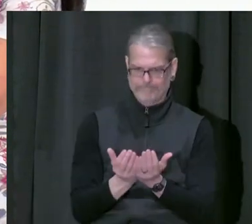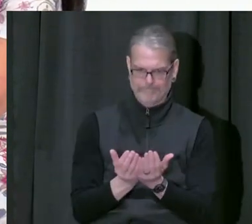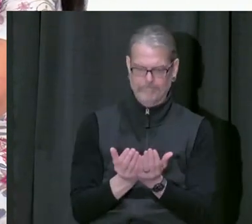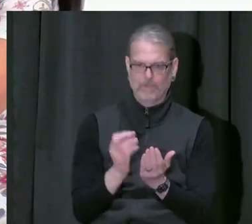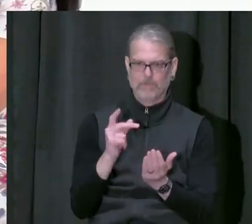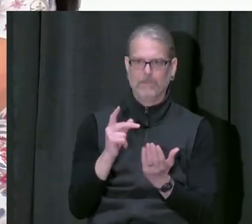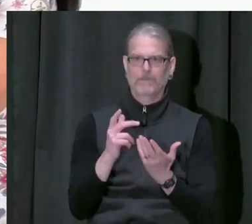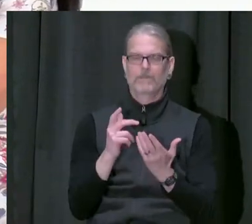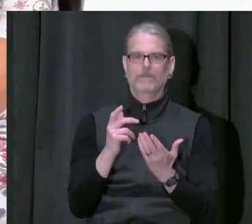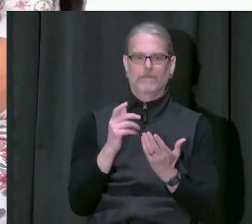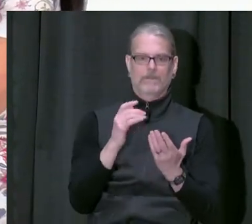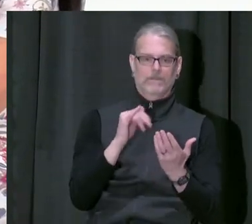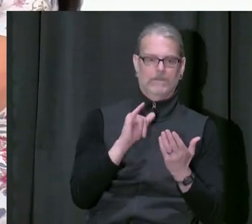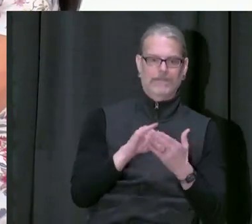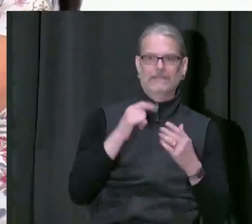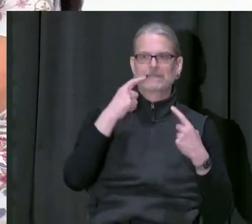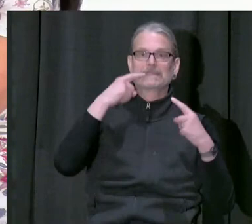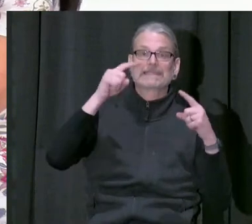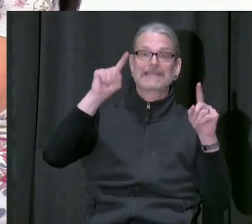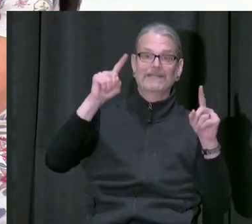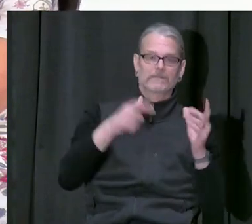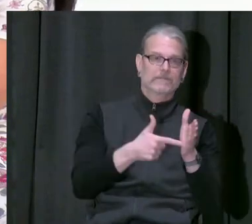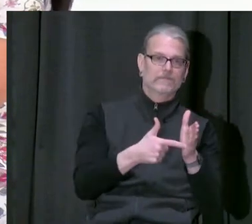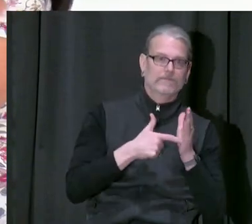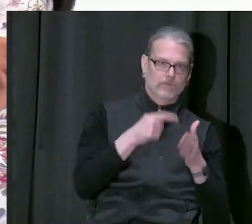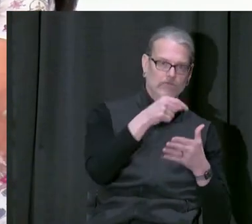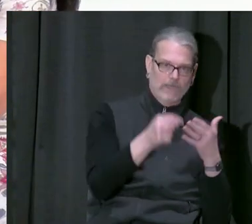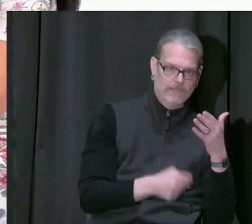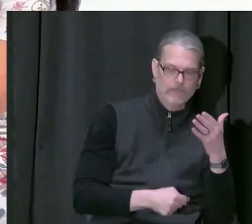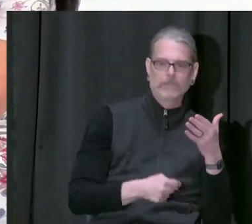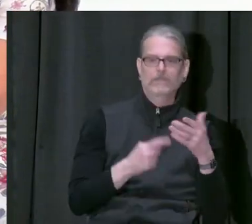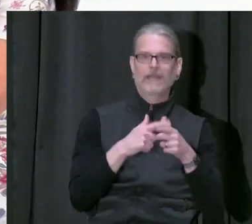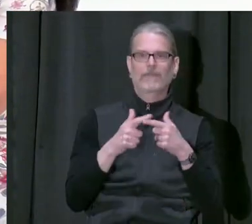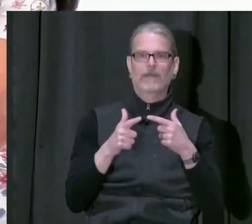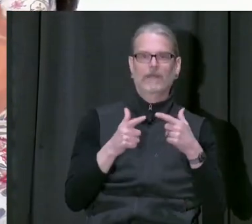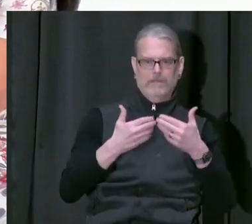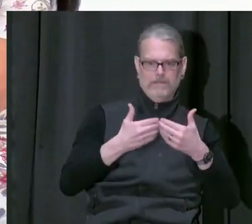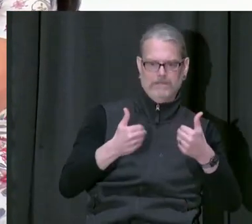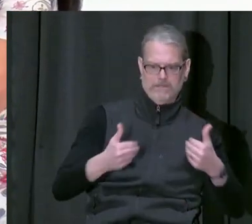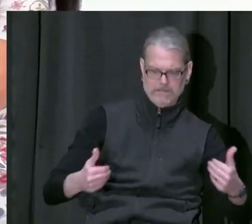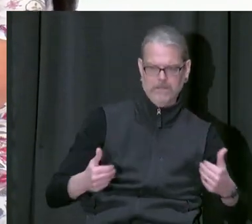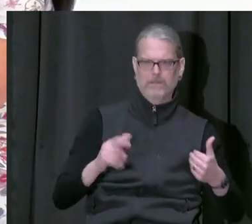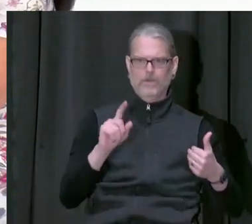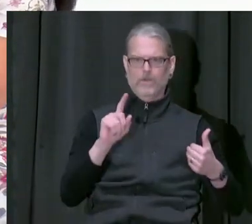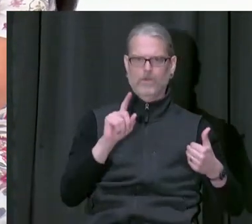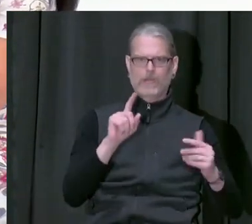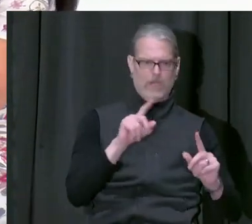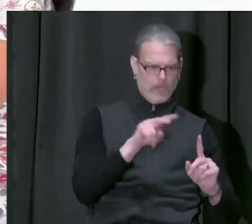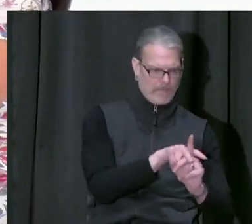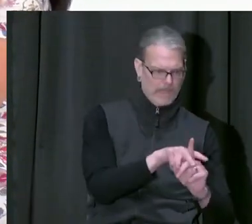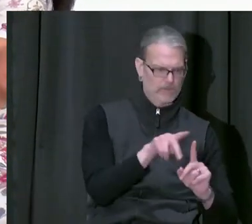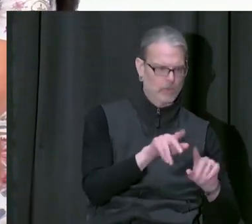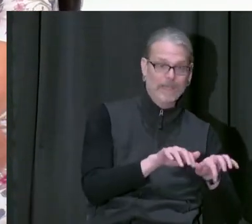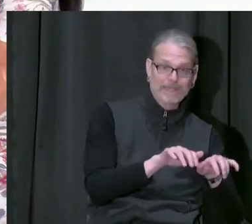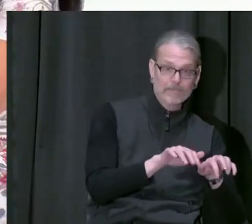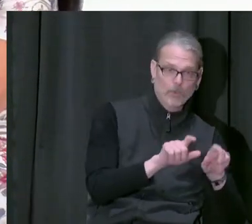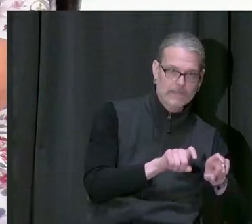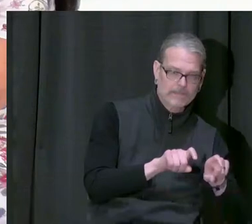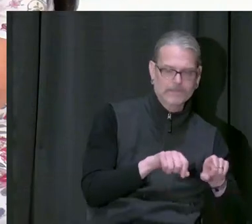taking the you know, success criteria, segmented them based on where it made sense, from keyboard testing to, you